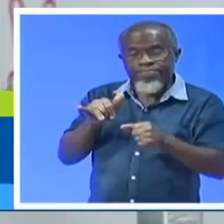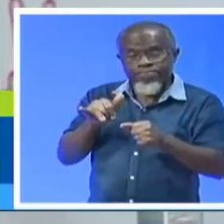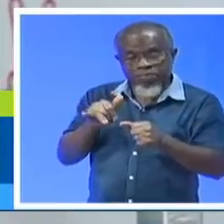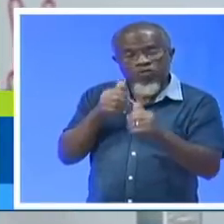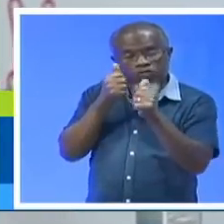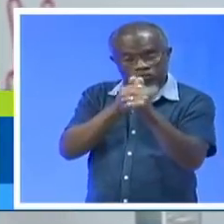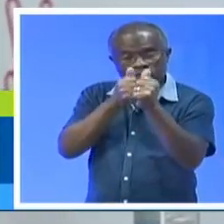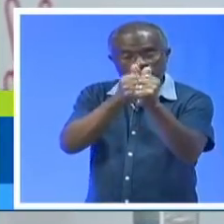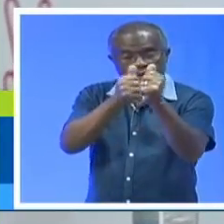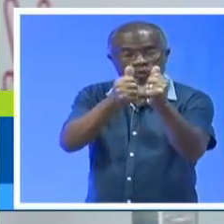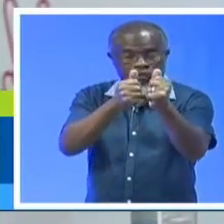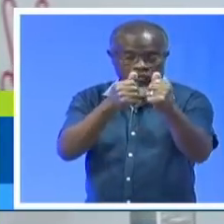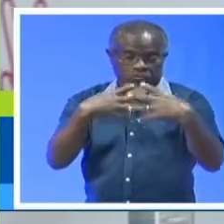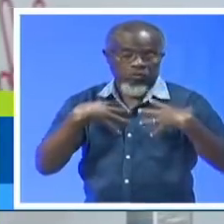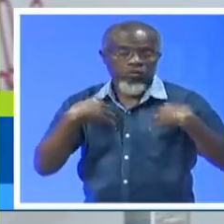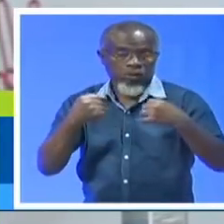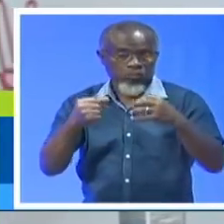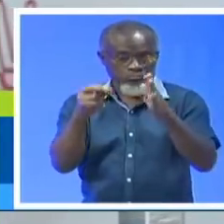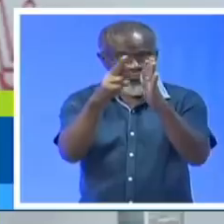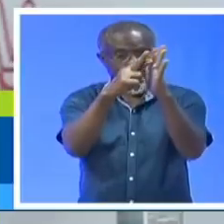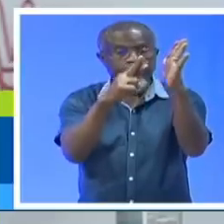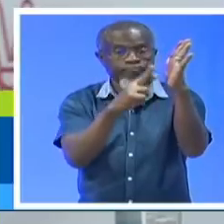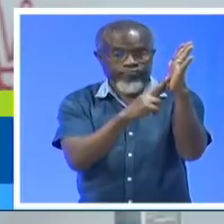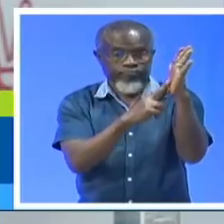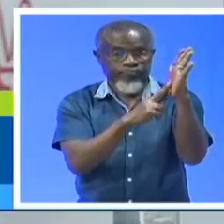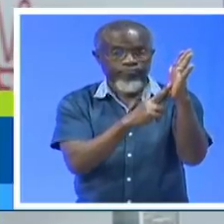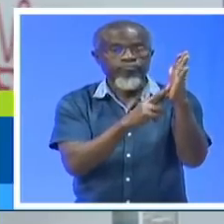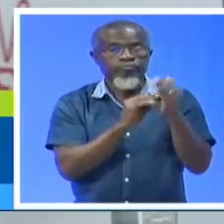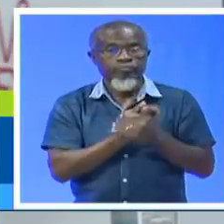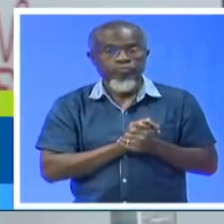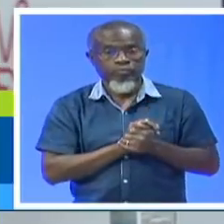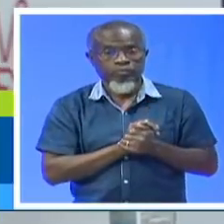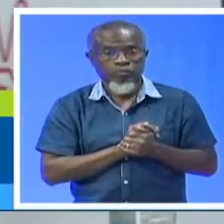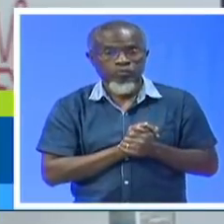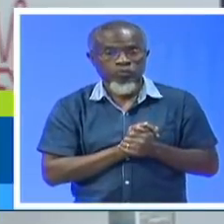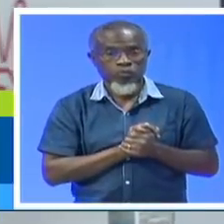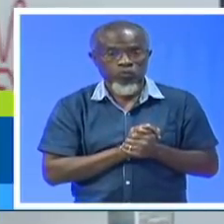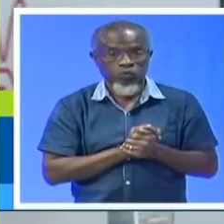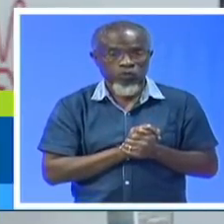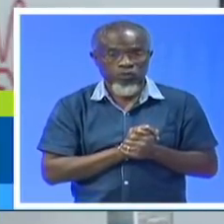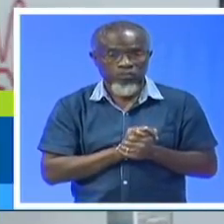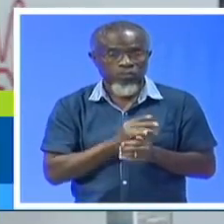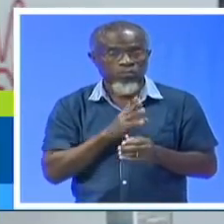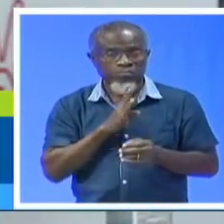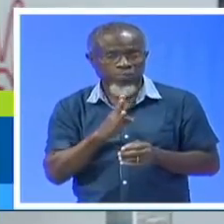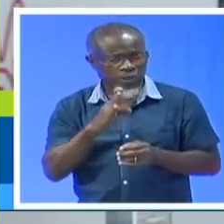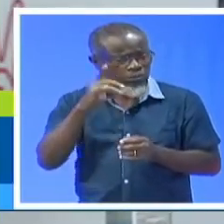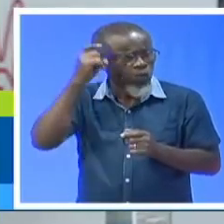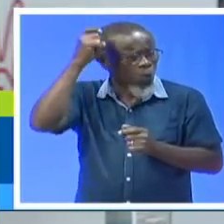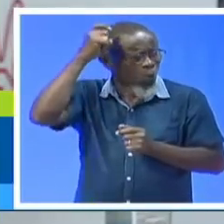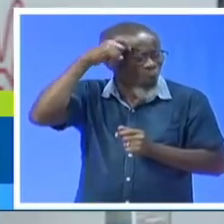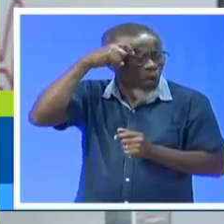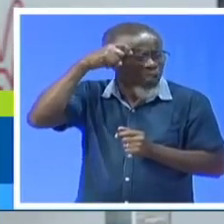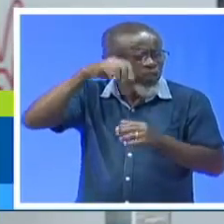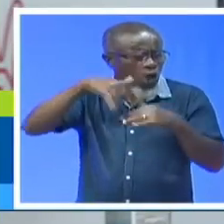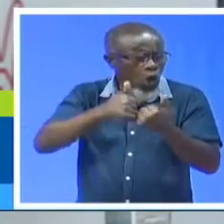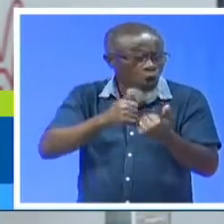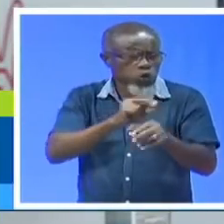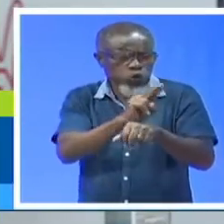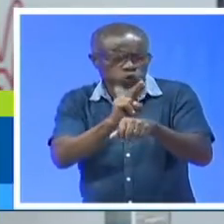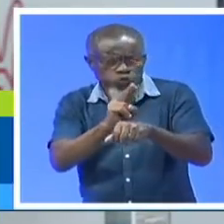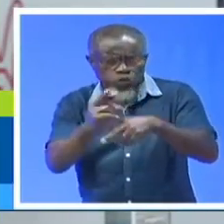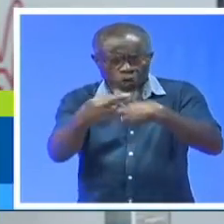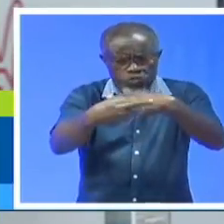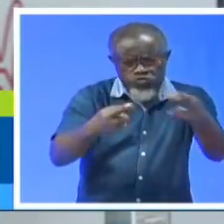guidelines. Those steps include using discretion and common sense in how you occupy spaces. If there's a place